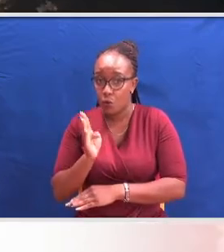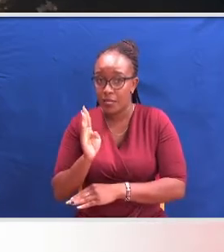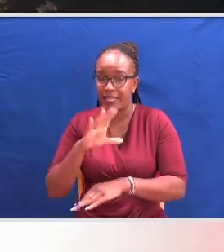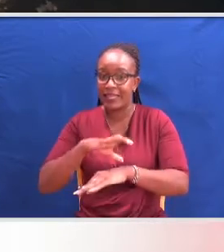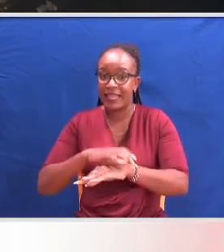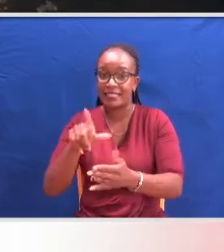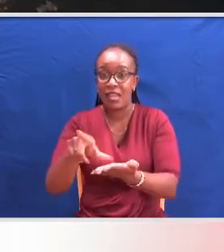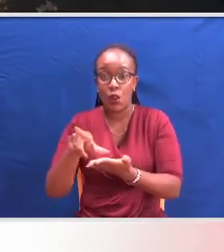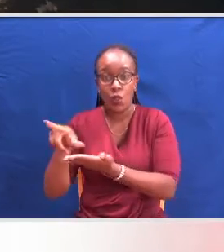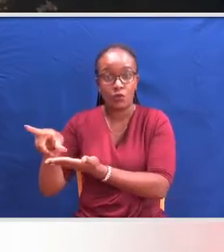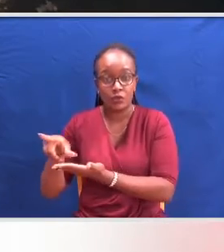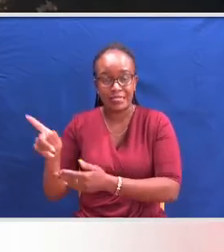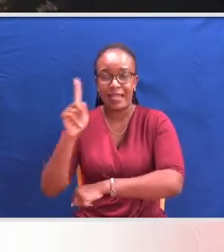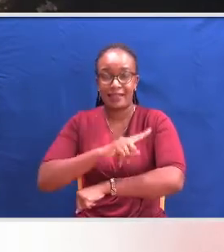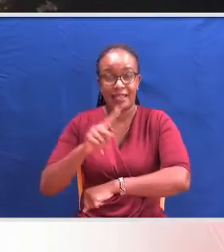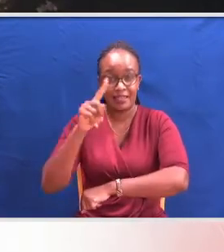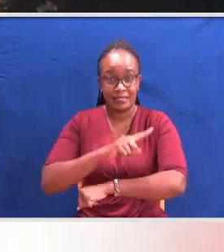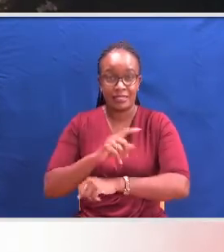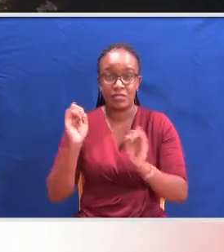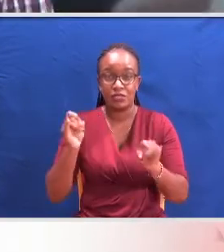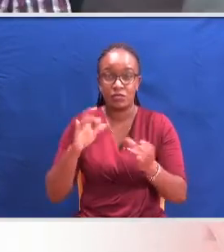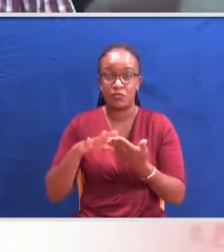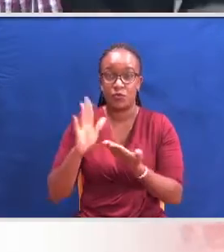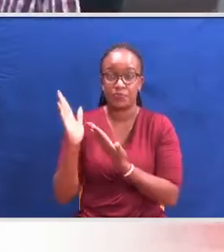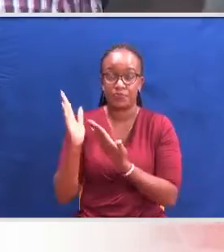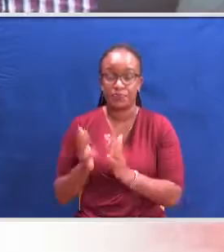daily basis. Mwangi Maina now reports.